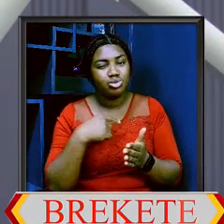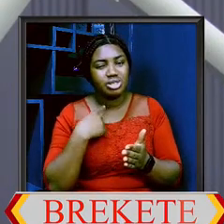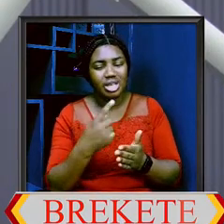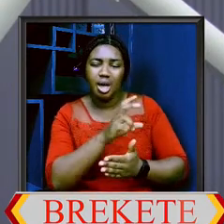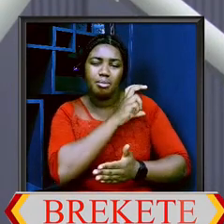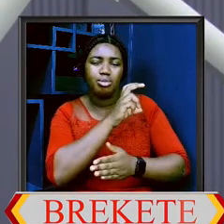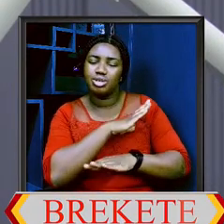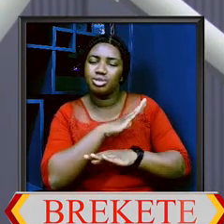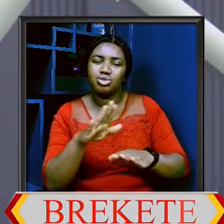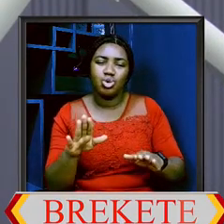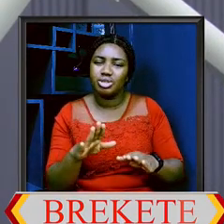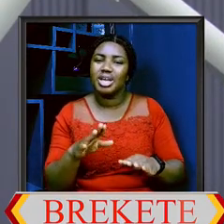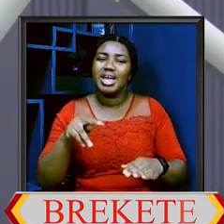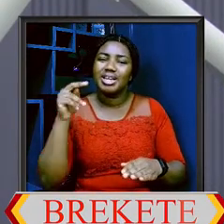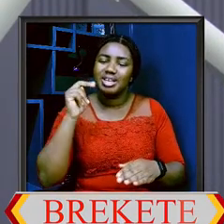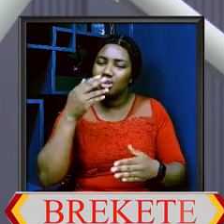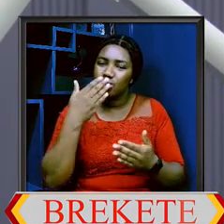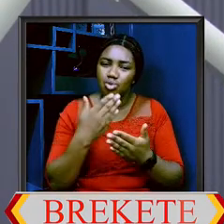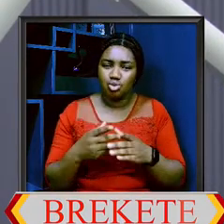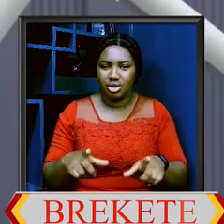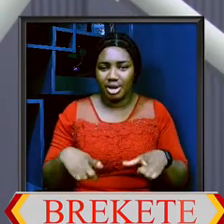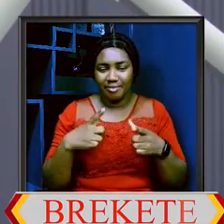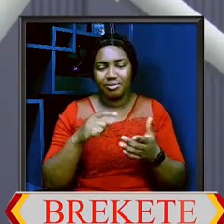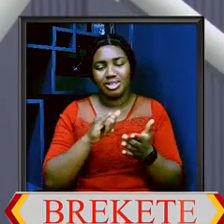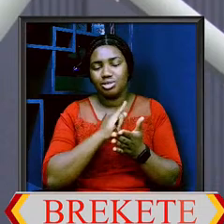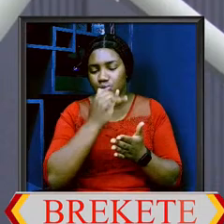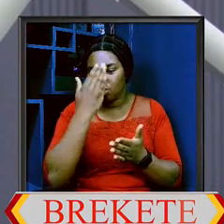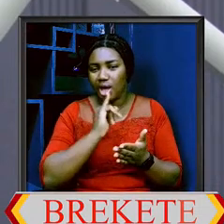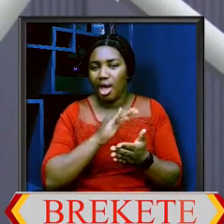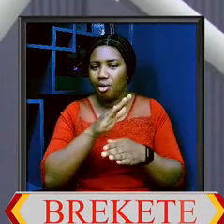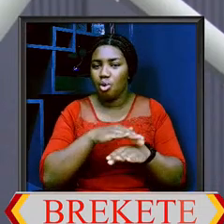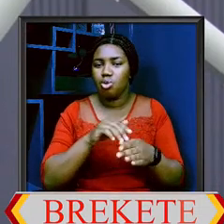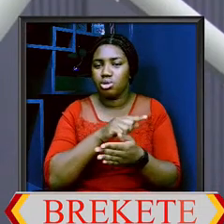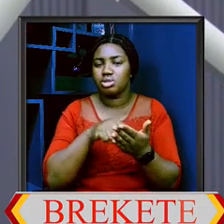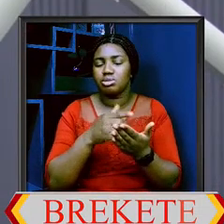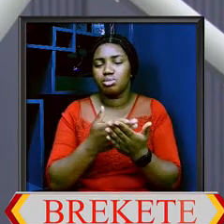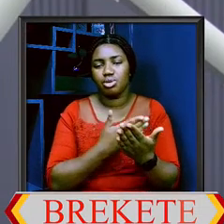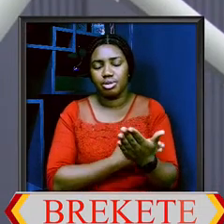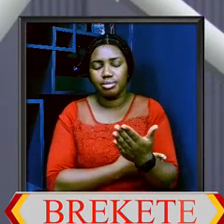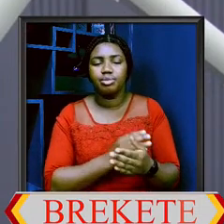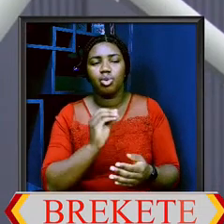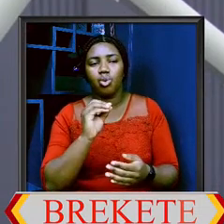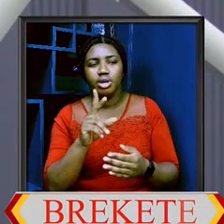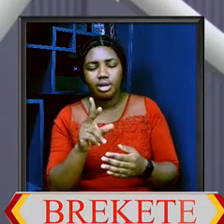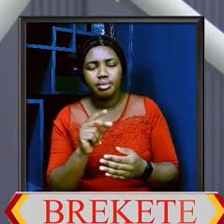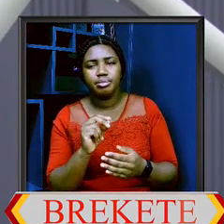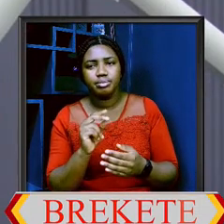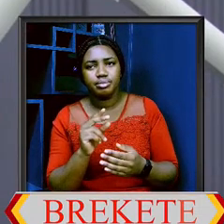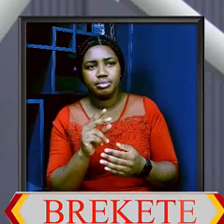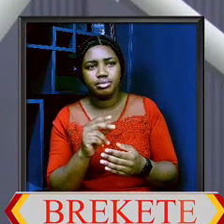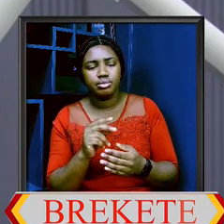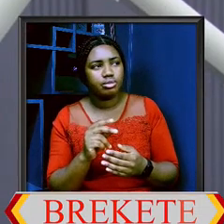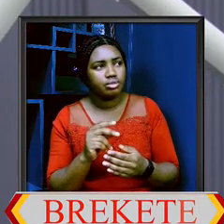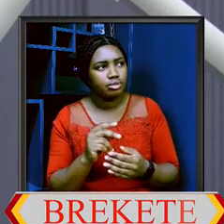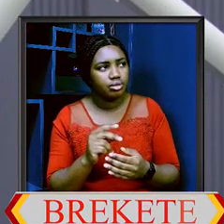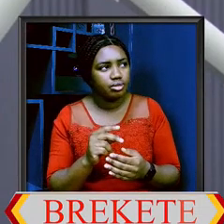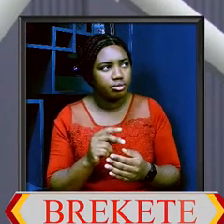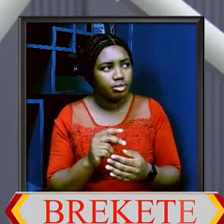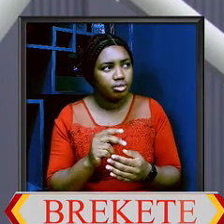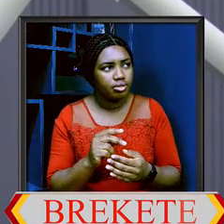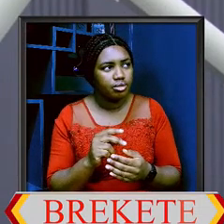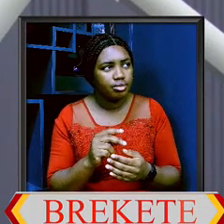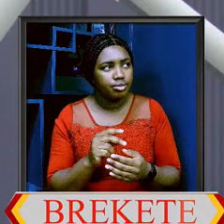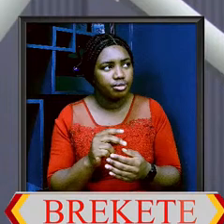be Dr J make I call you this morning okay this one sound strange to